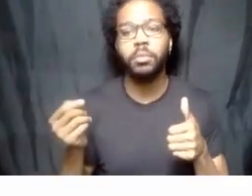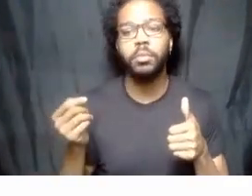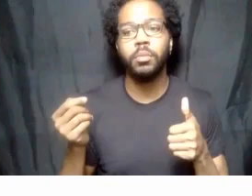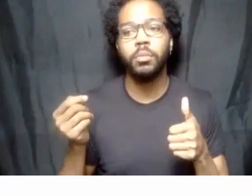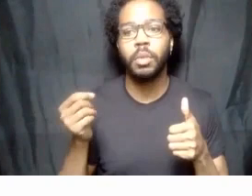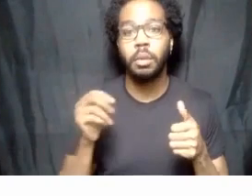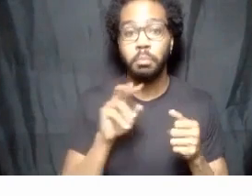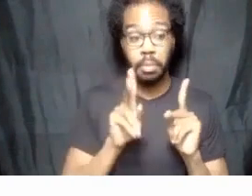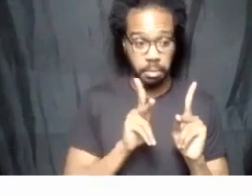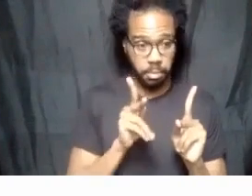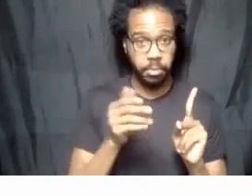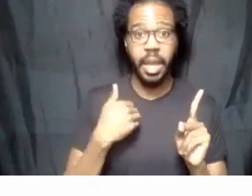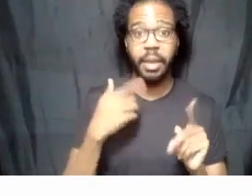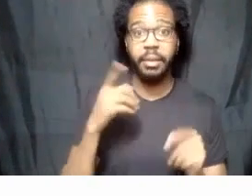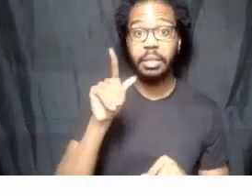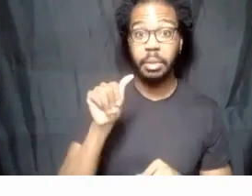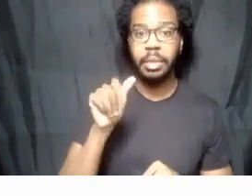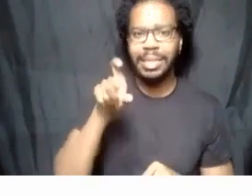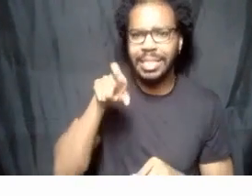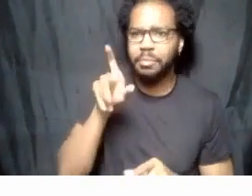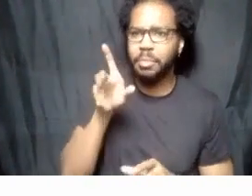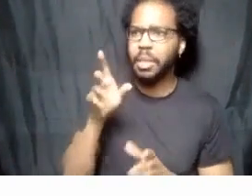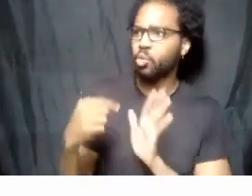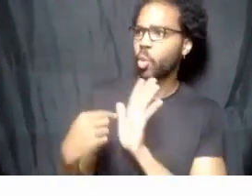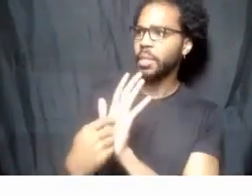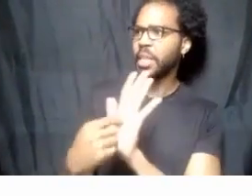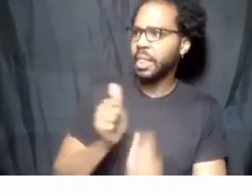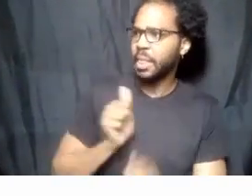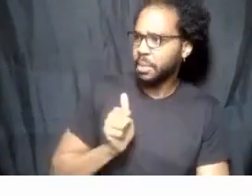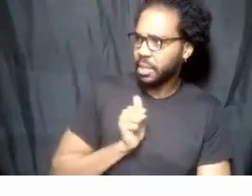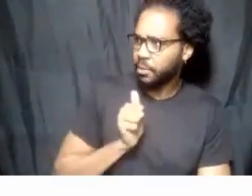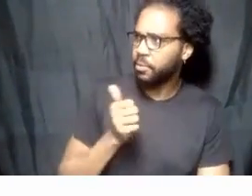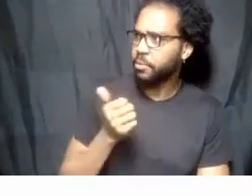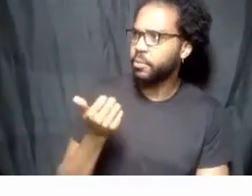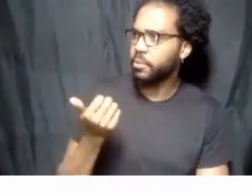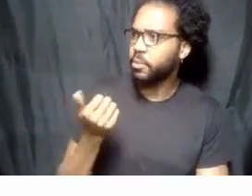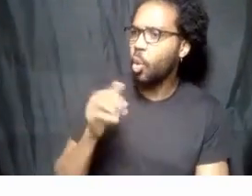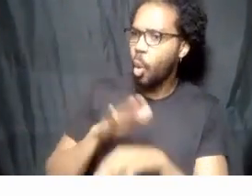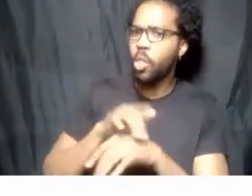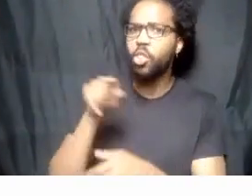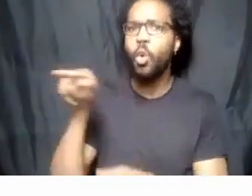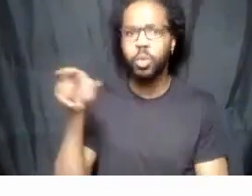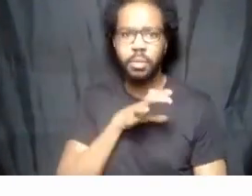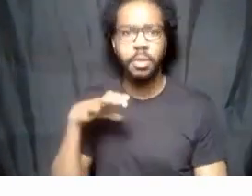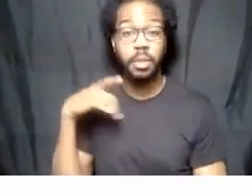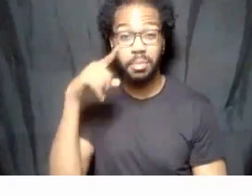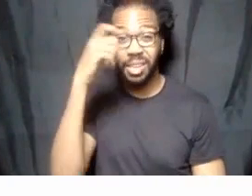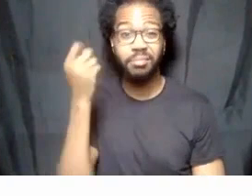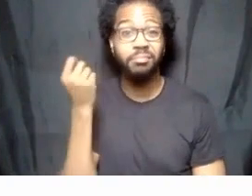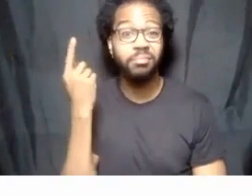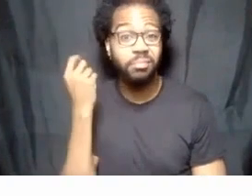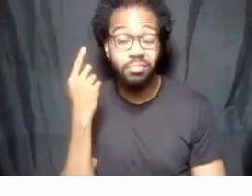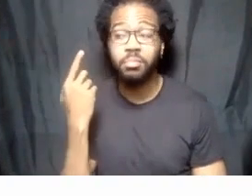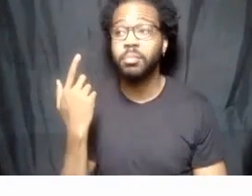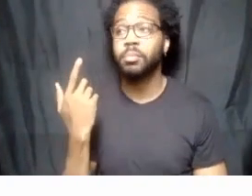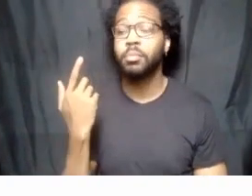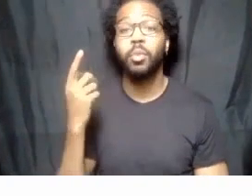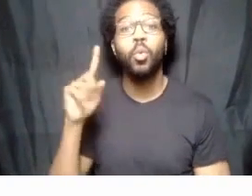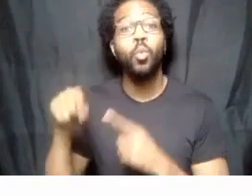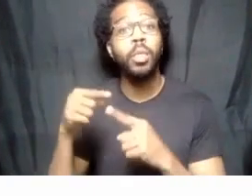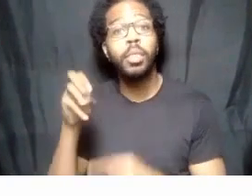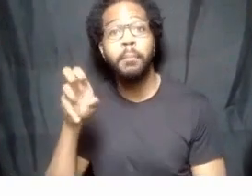people with disabilities need to be representing themselves on some of these committees, because the reality is when the mayor